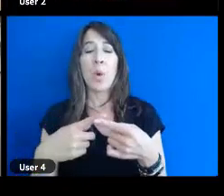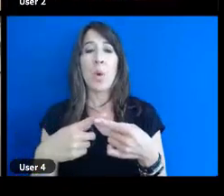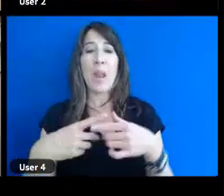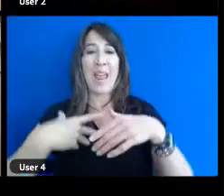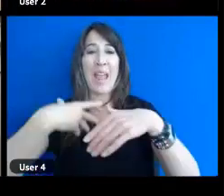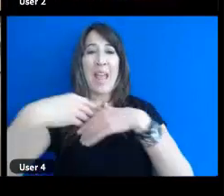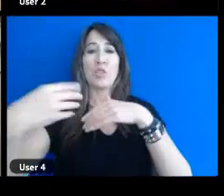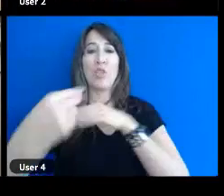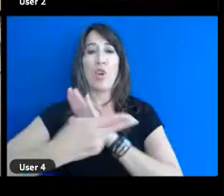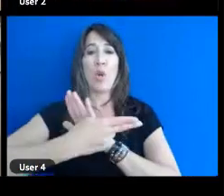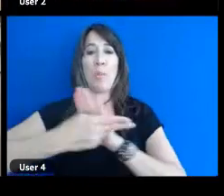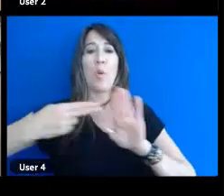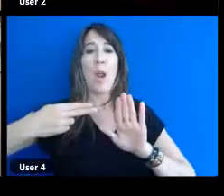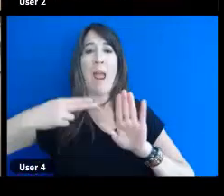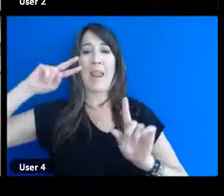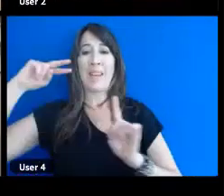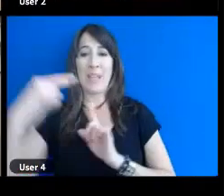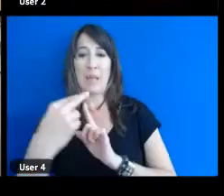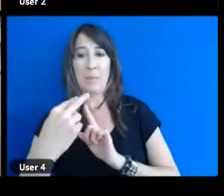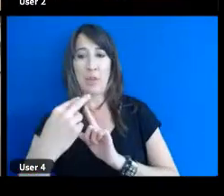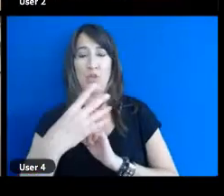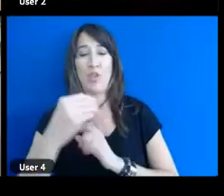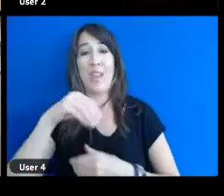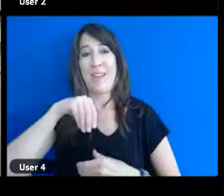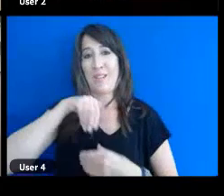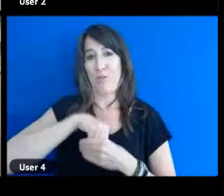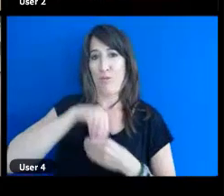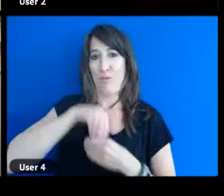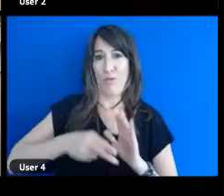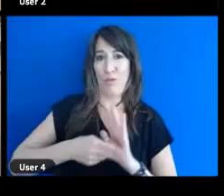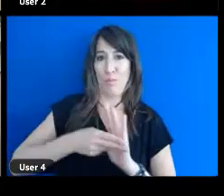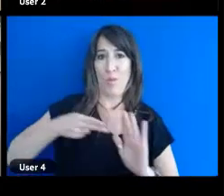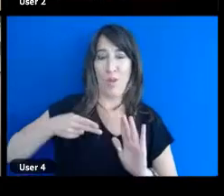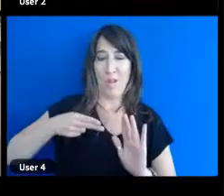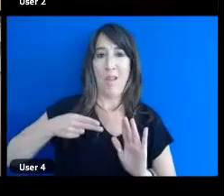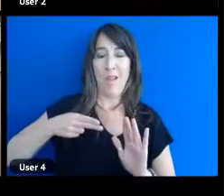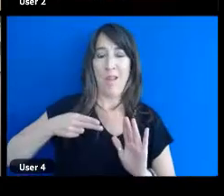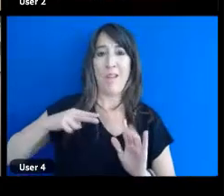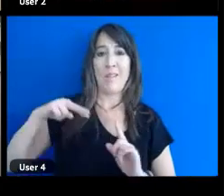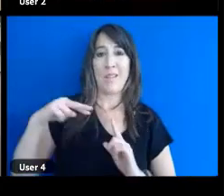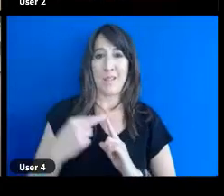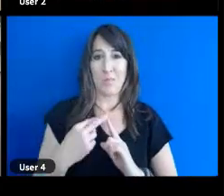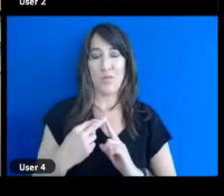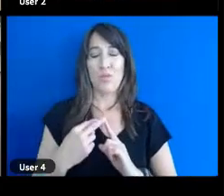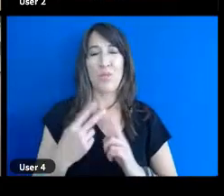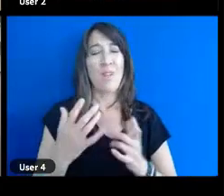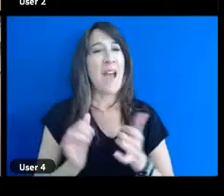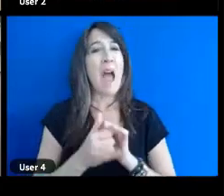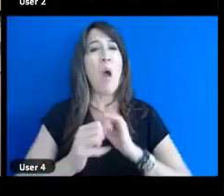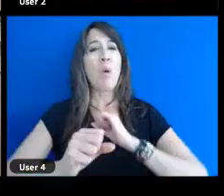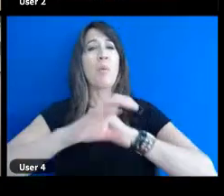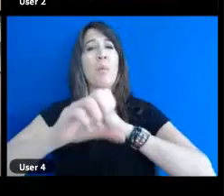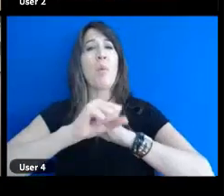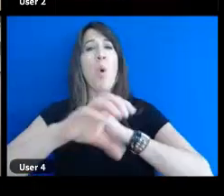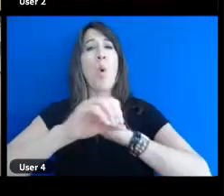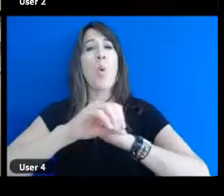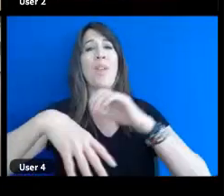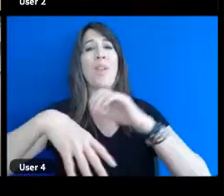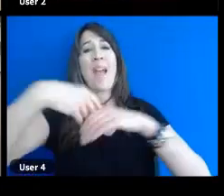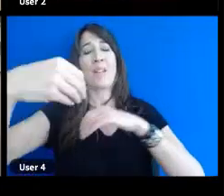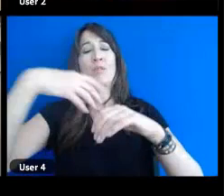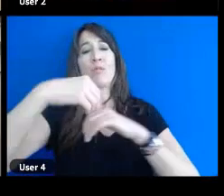bit now about external brand image and internal brand image. So how do you